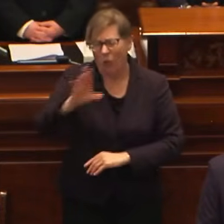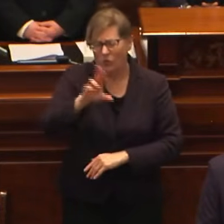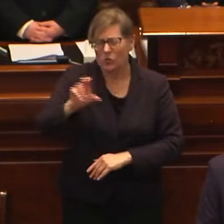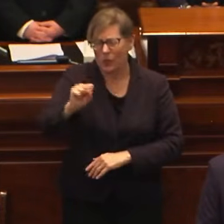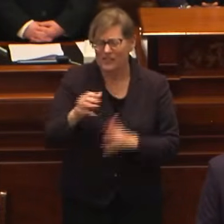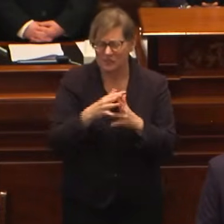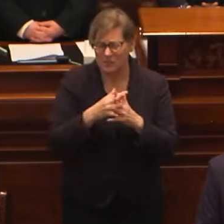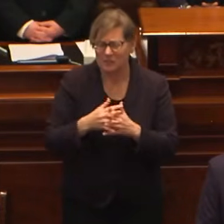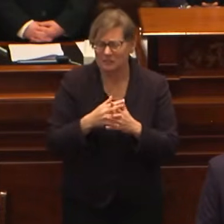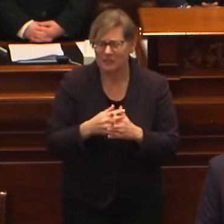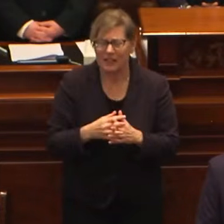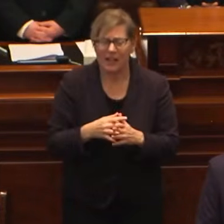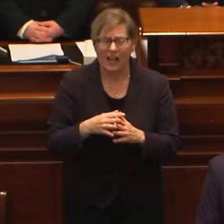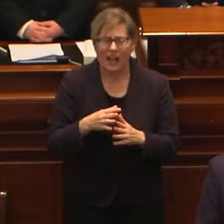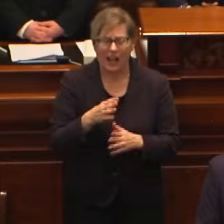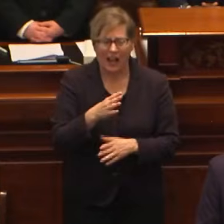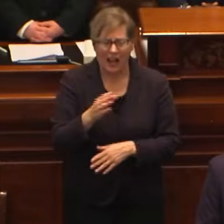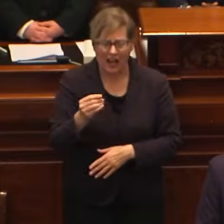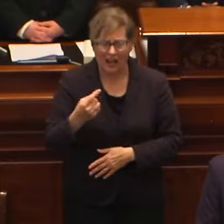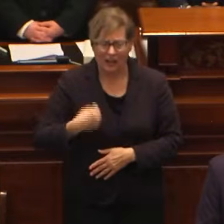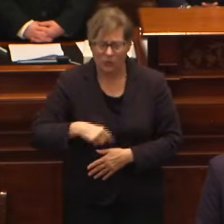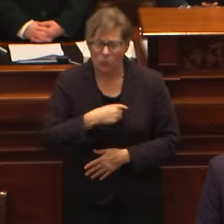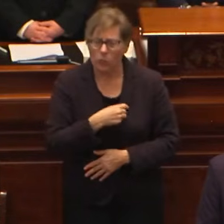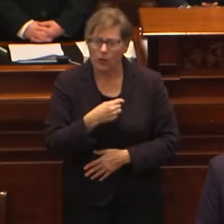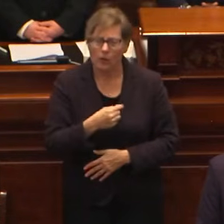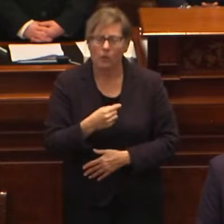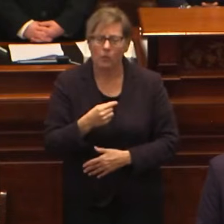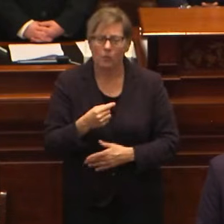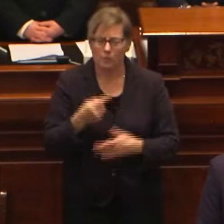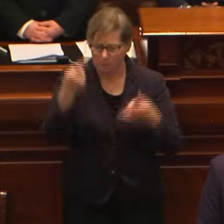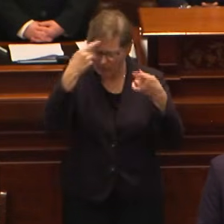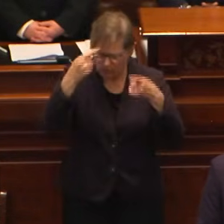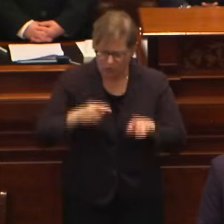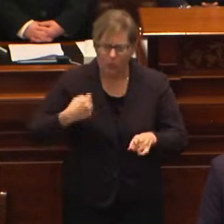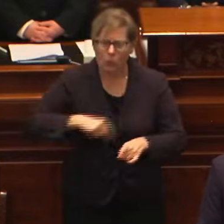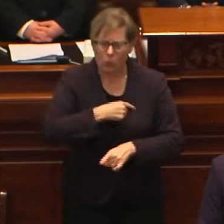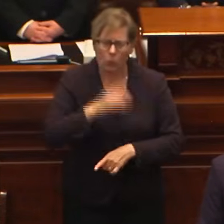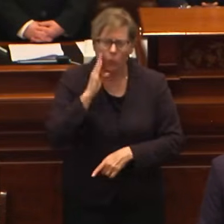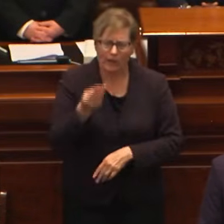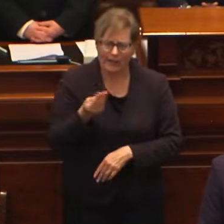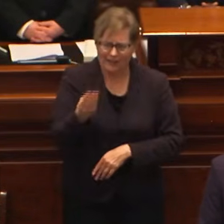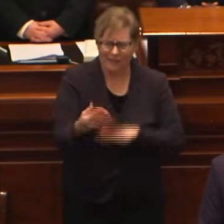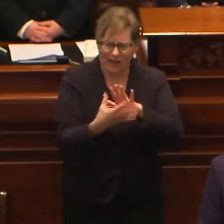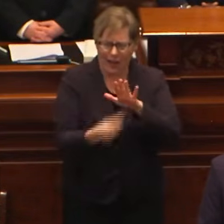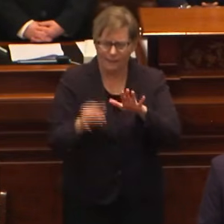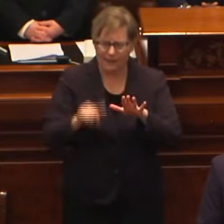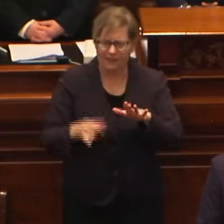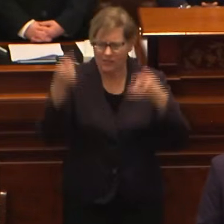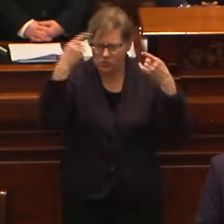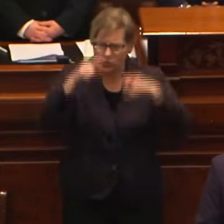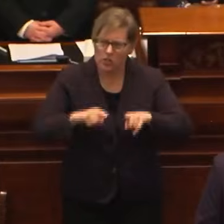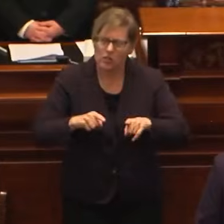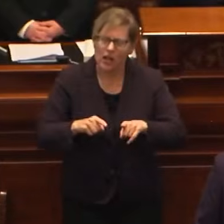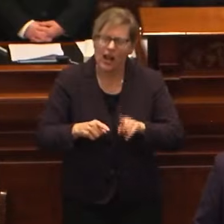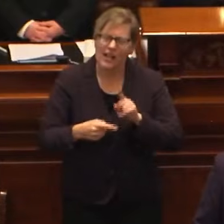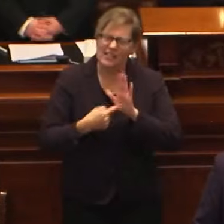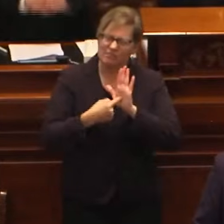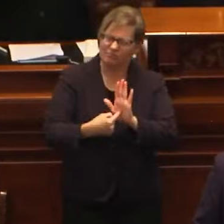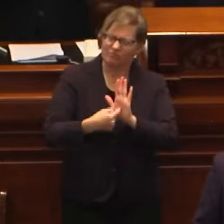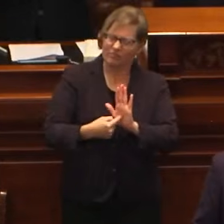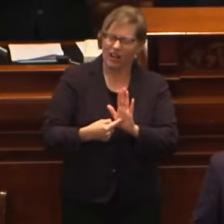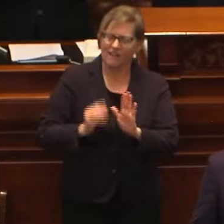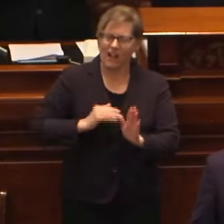further resolved that a suitable copy of this resolution be presented to Senator Durbin as an expression of our esteem and respect.